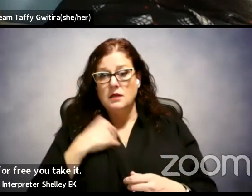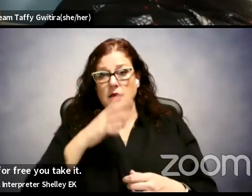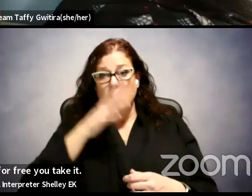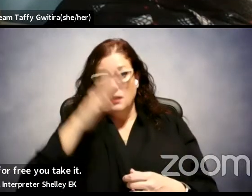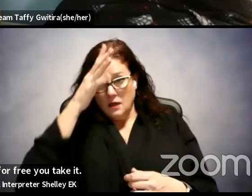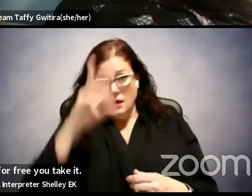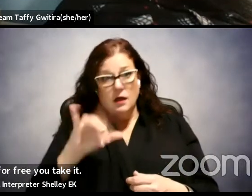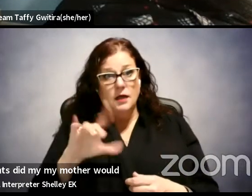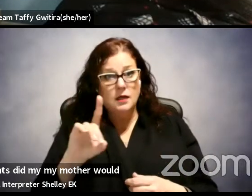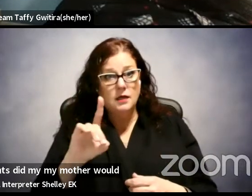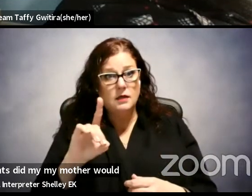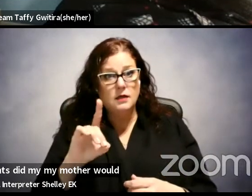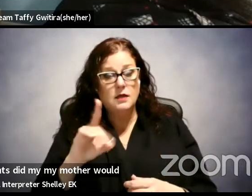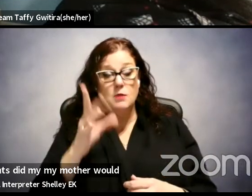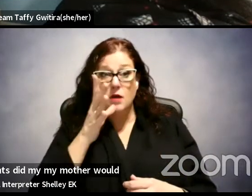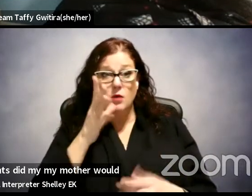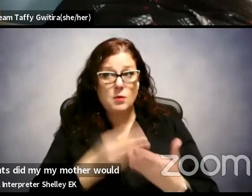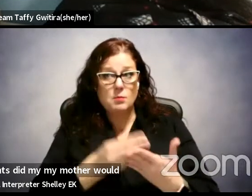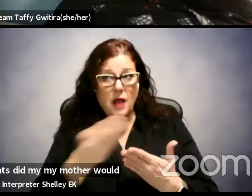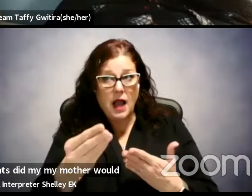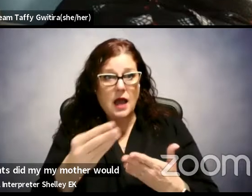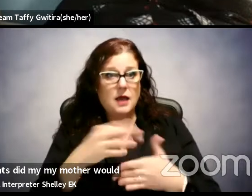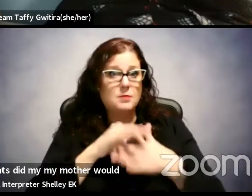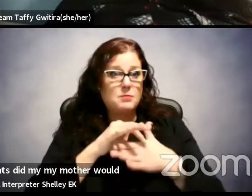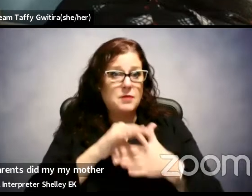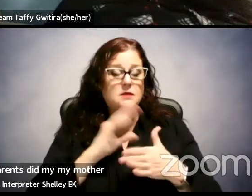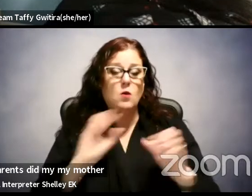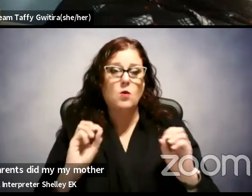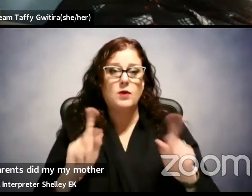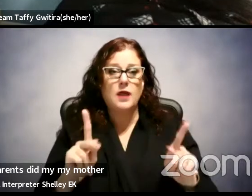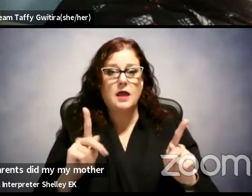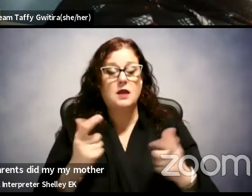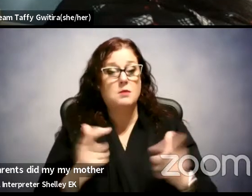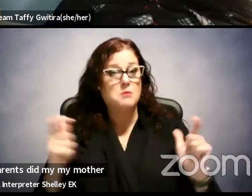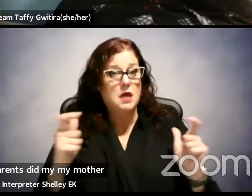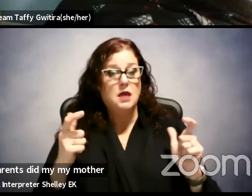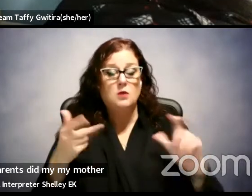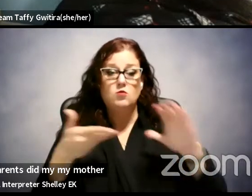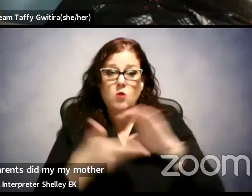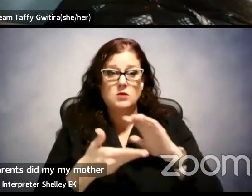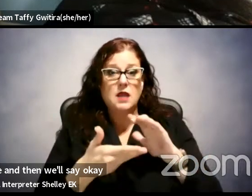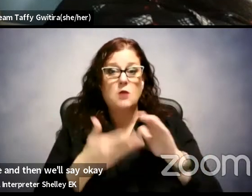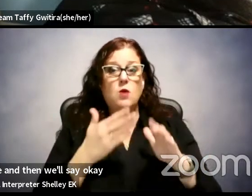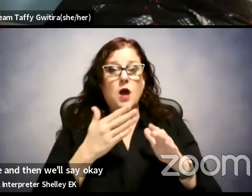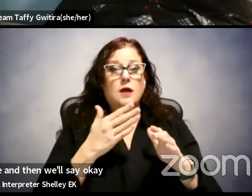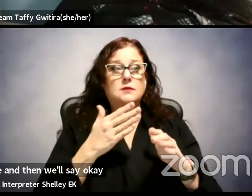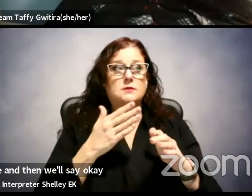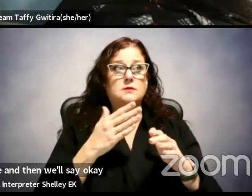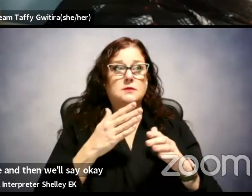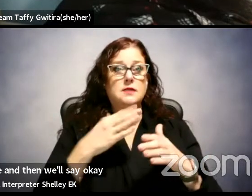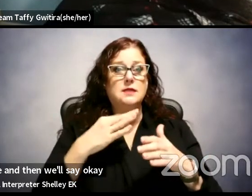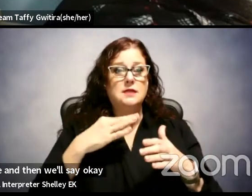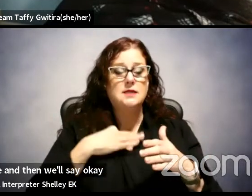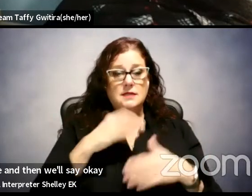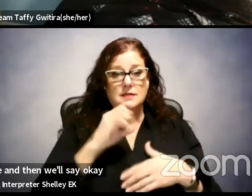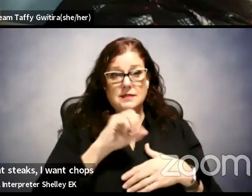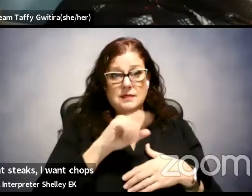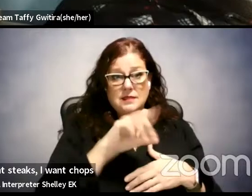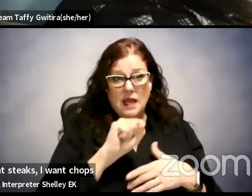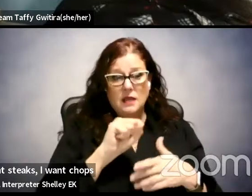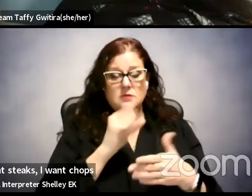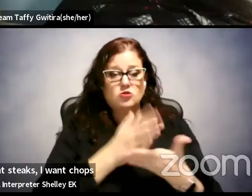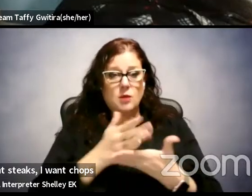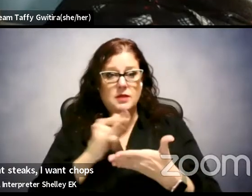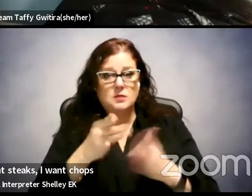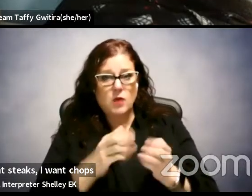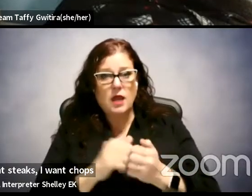My mother would buy, like, we would buy meat, and then we would say, okay, well, this is a huge roast. I want steaks. I want chops this way. I want this to be